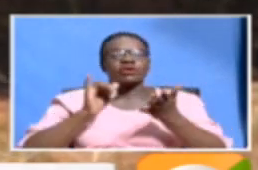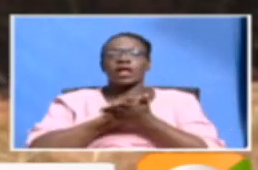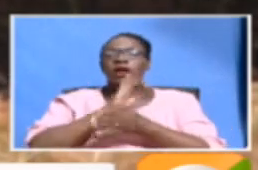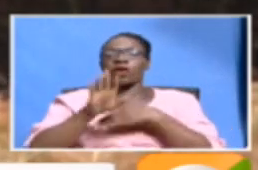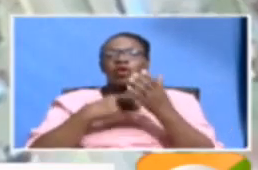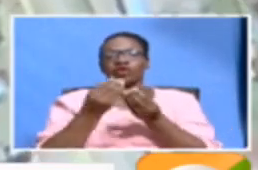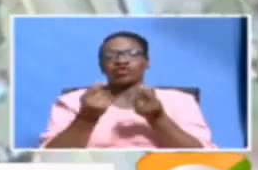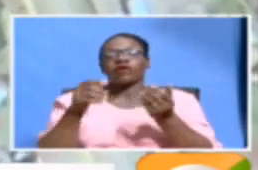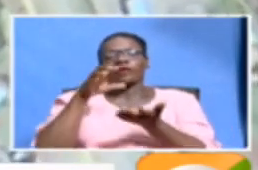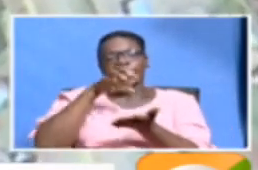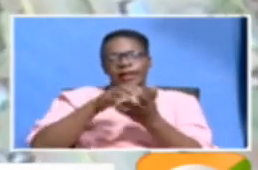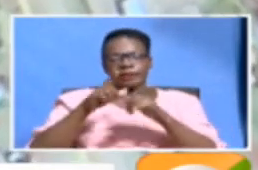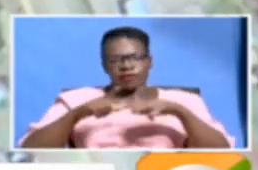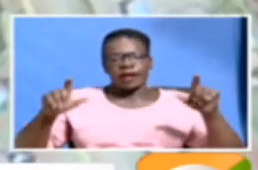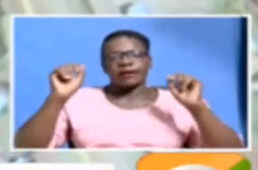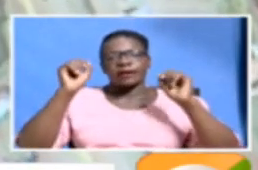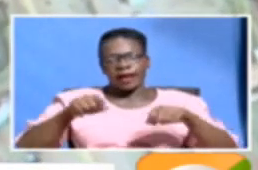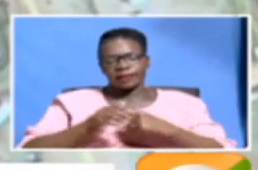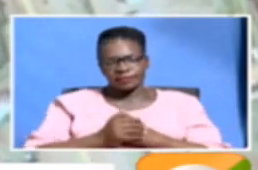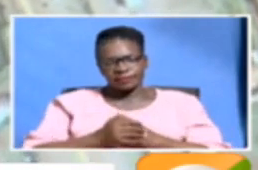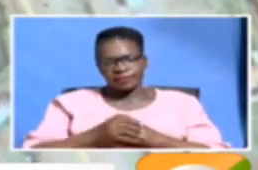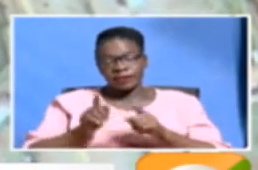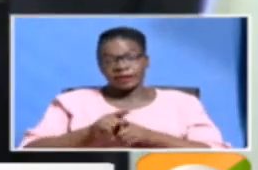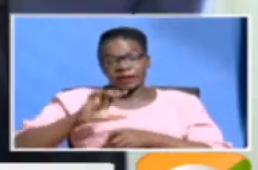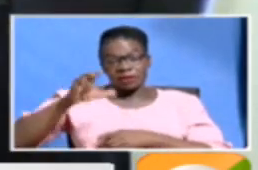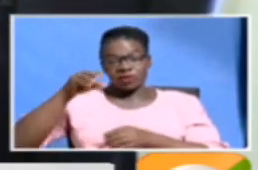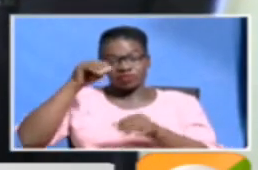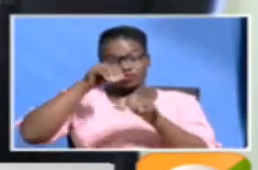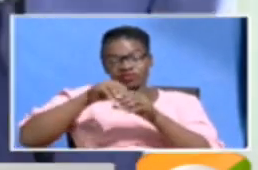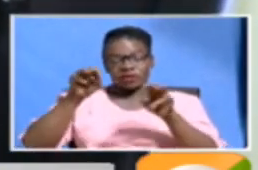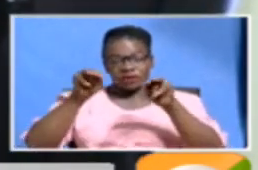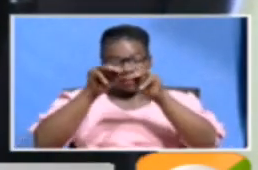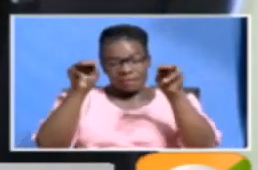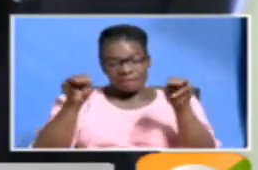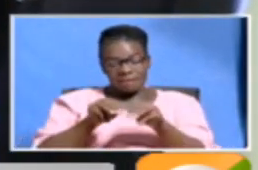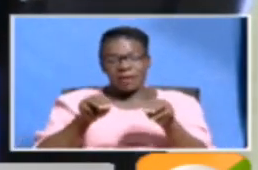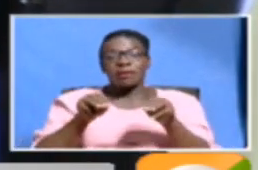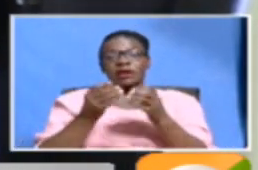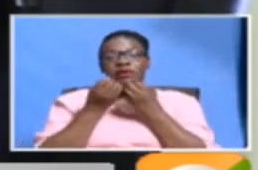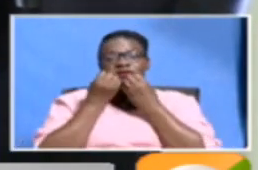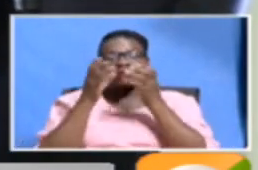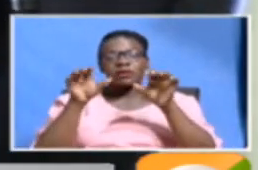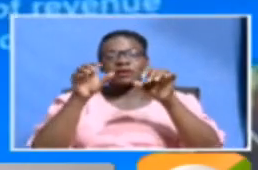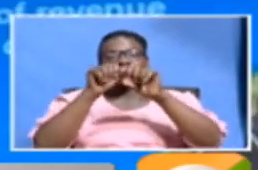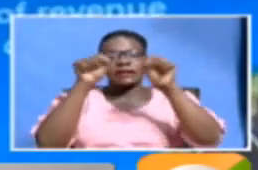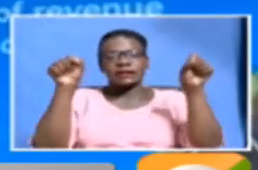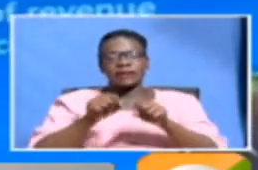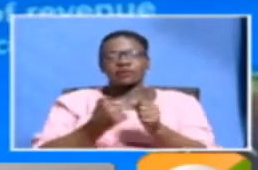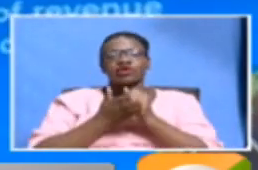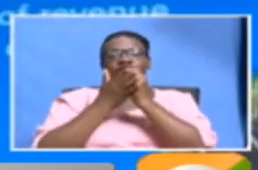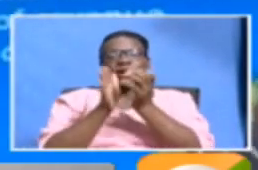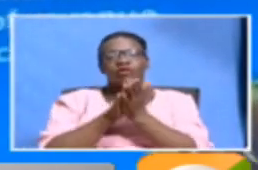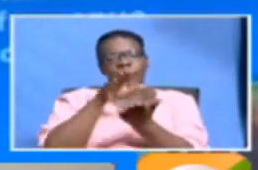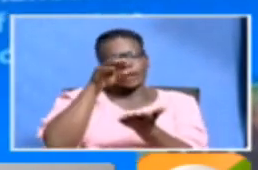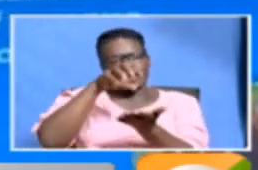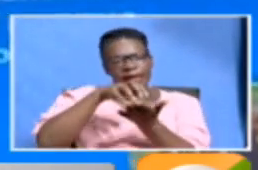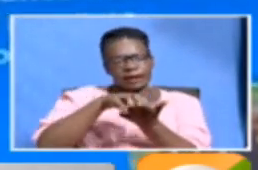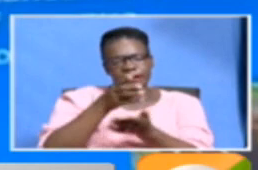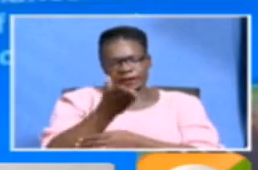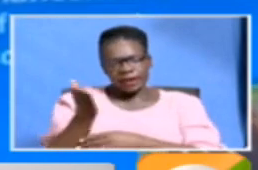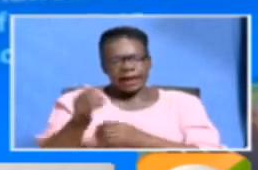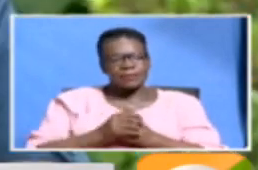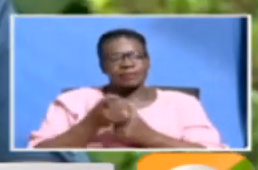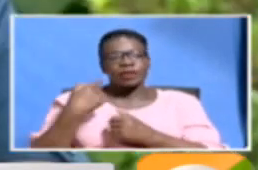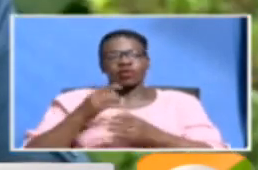issues na mashamba. The county has also invested in a mapping and geographical information system to help with such cases. We